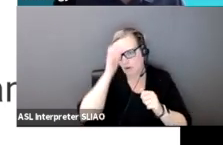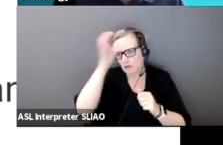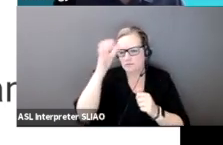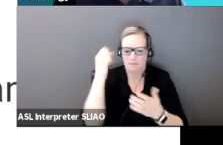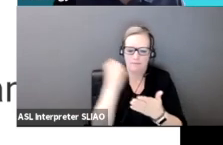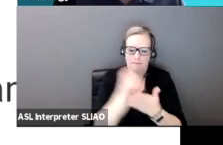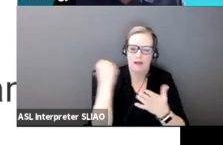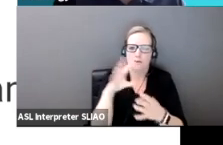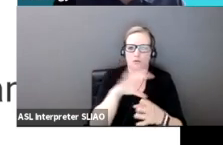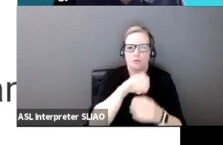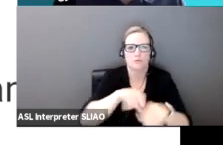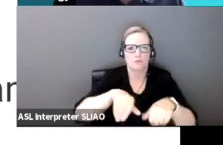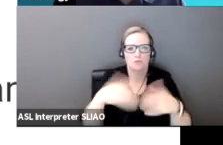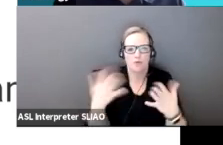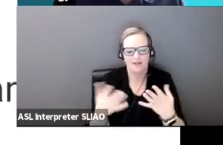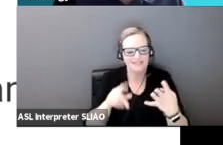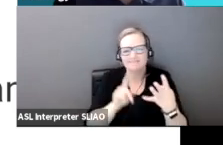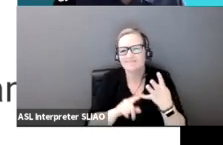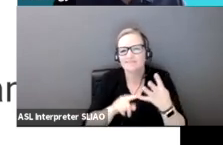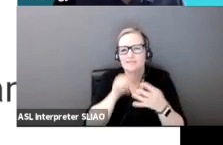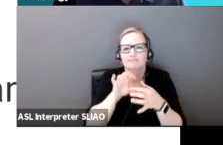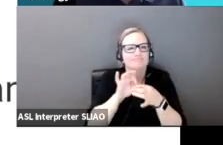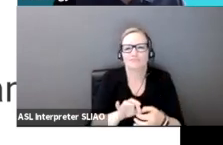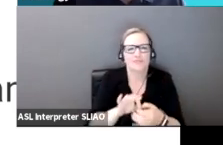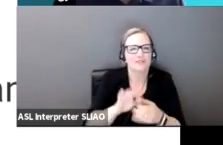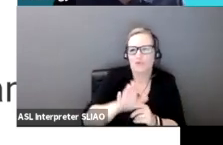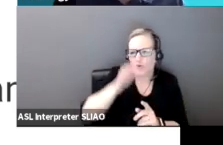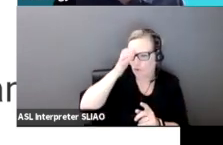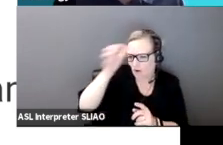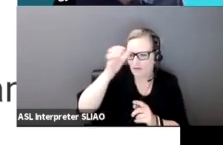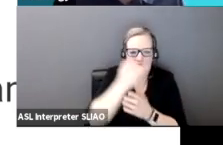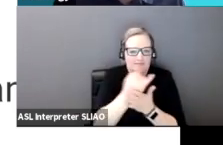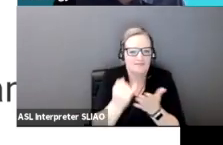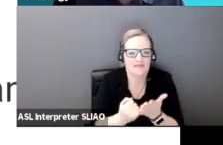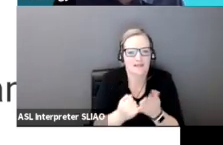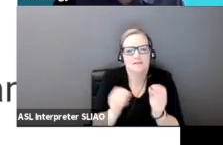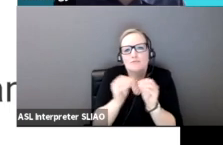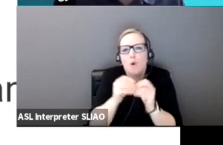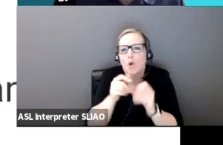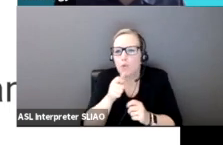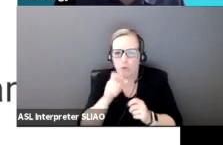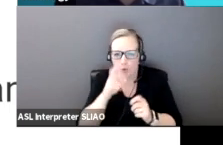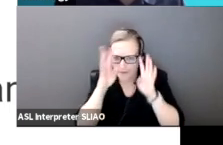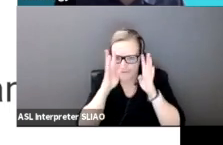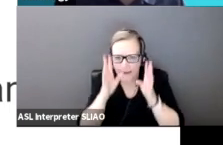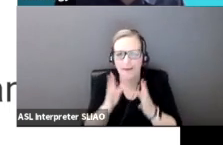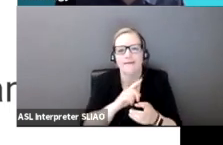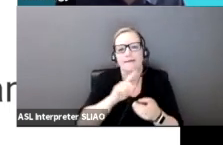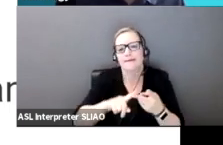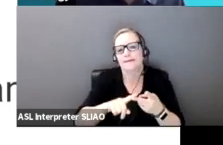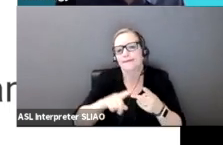more of something that needs to be tracked down, and we can certainly talk about that if you have specific questions about